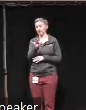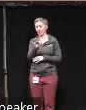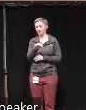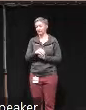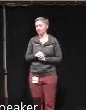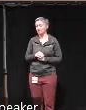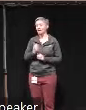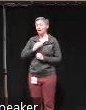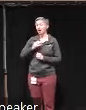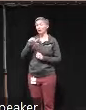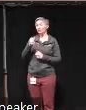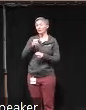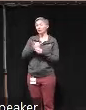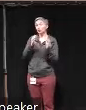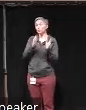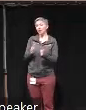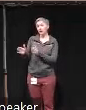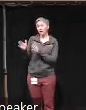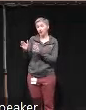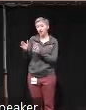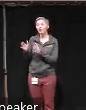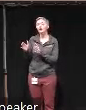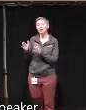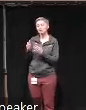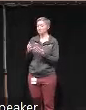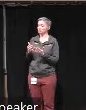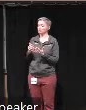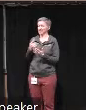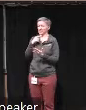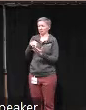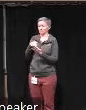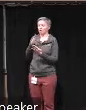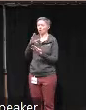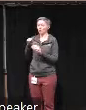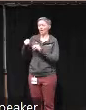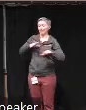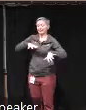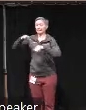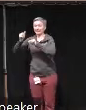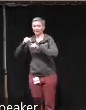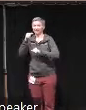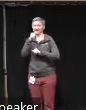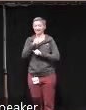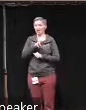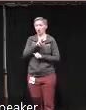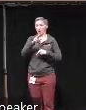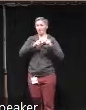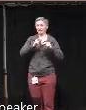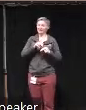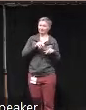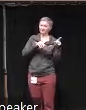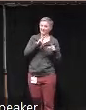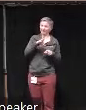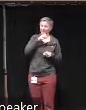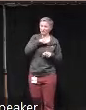our 10-year plan do call for moving out of our 75-year-old R building. It is indeed a